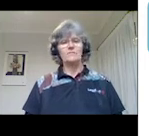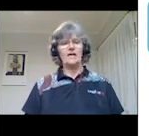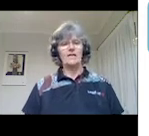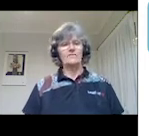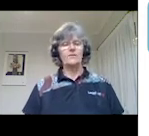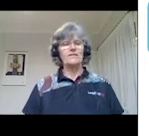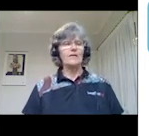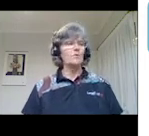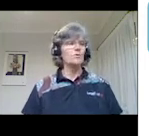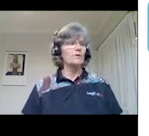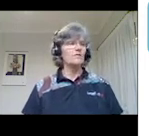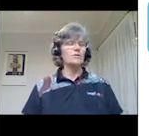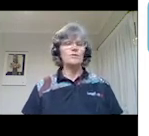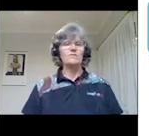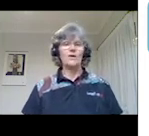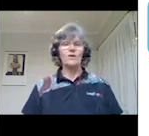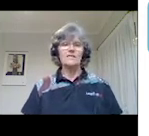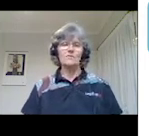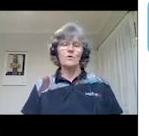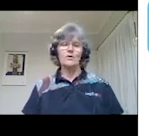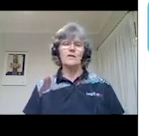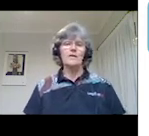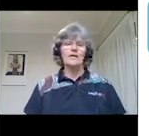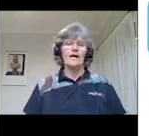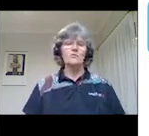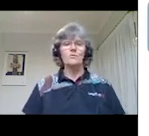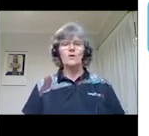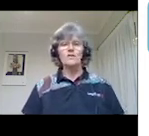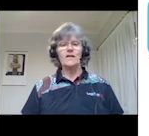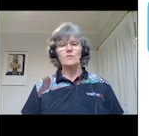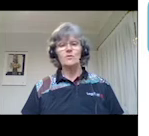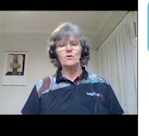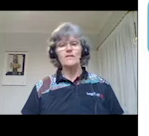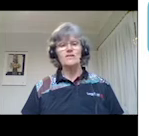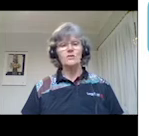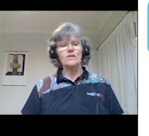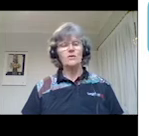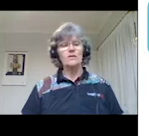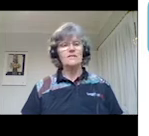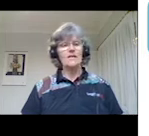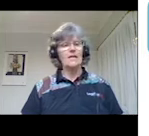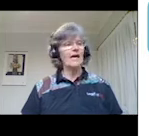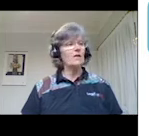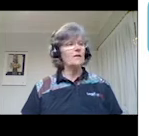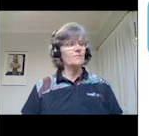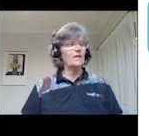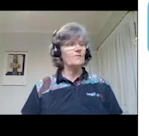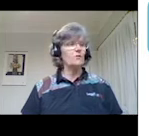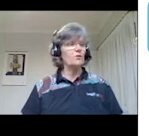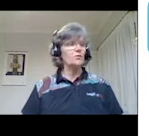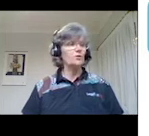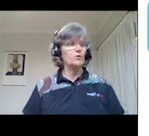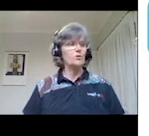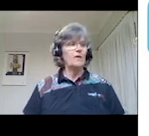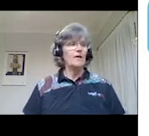amounts of money. For example, if you do some volunteer work under a work and development order, it's $30 an hour. If